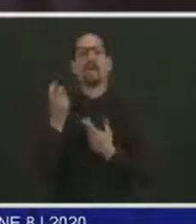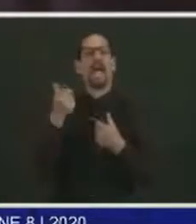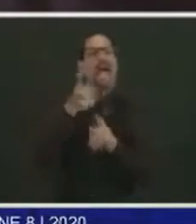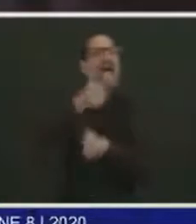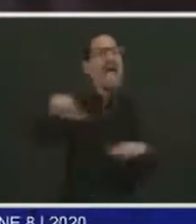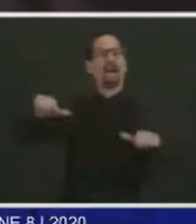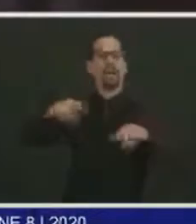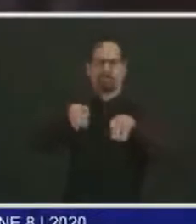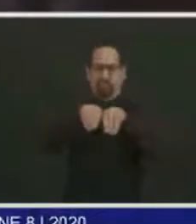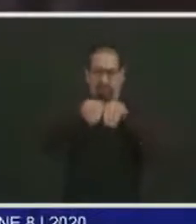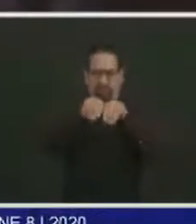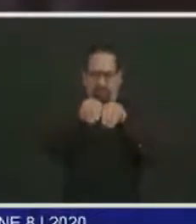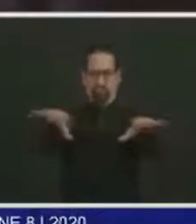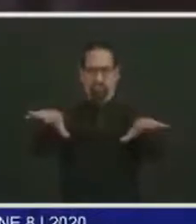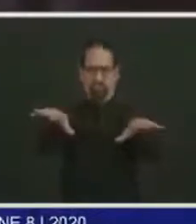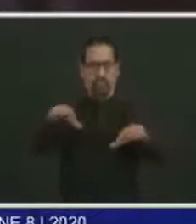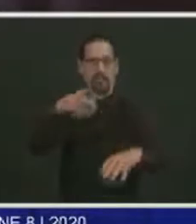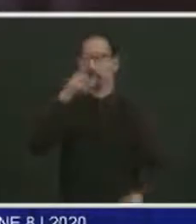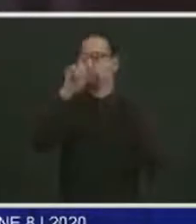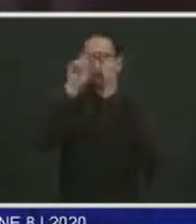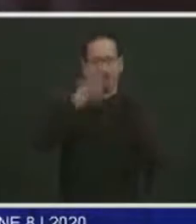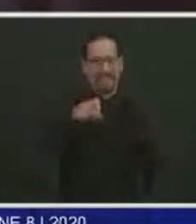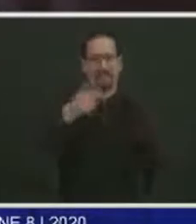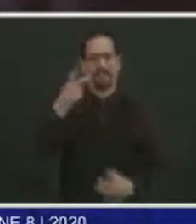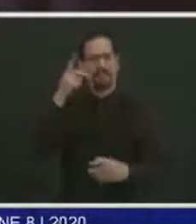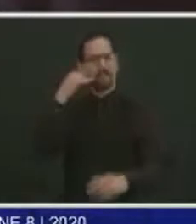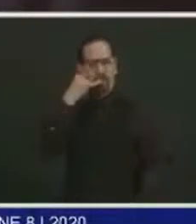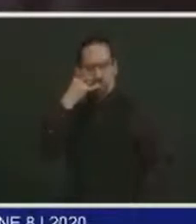down in a limited way in that location.